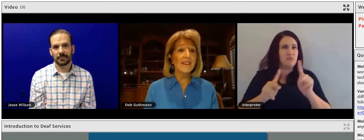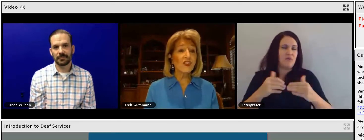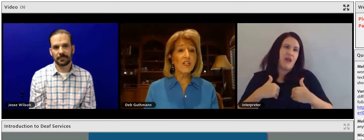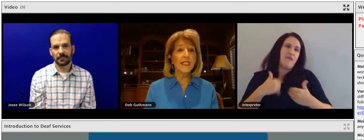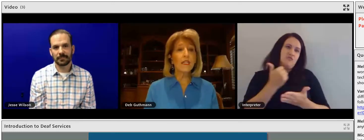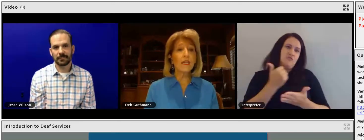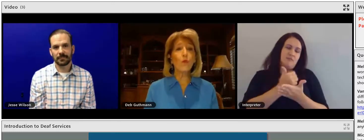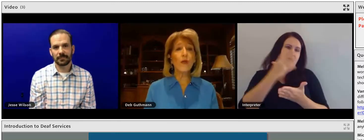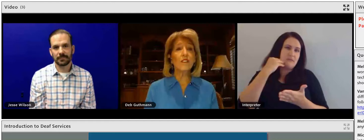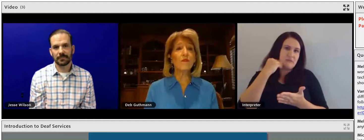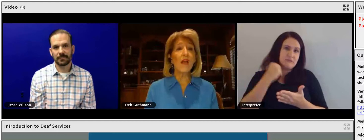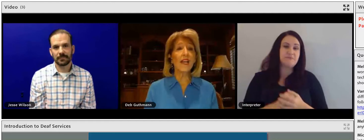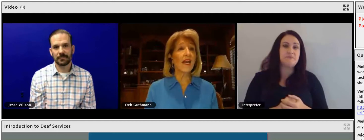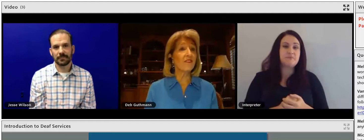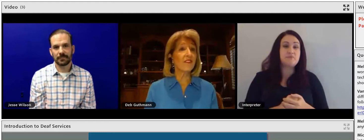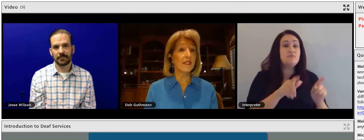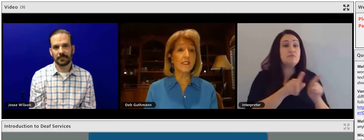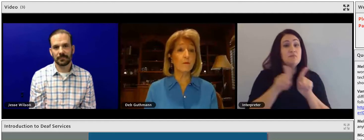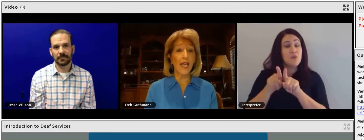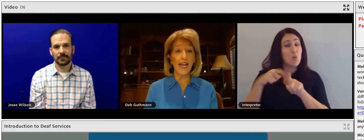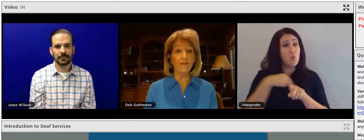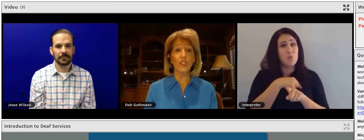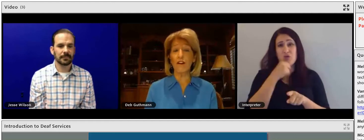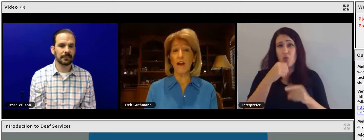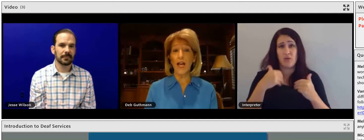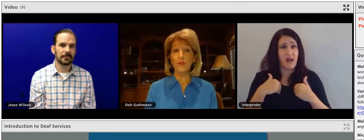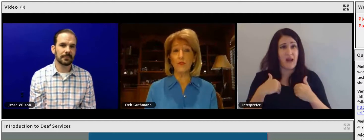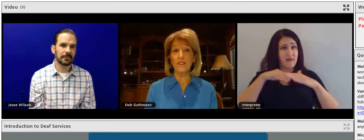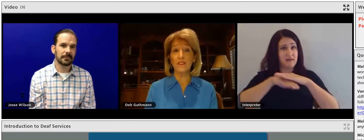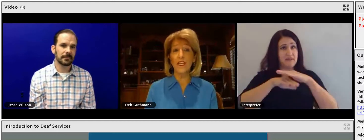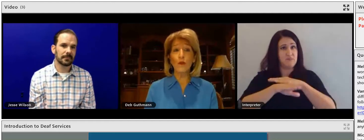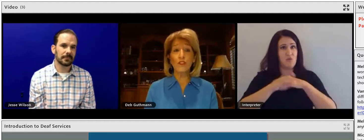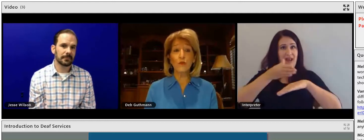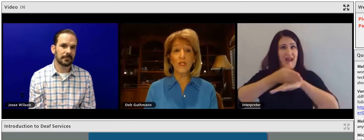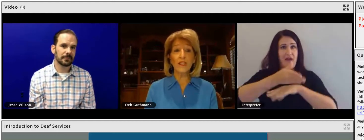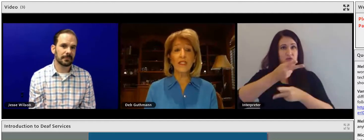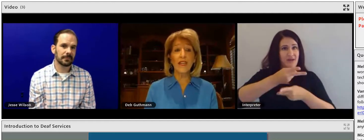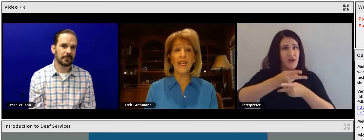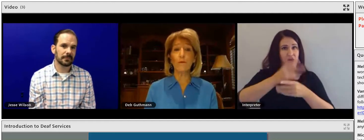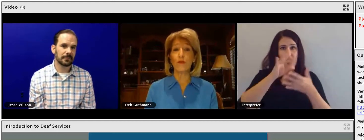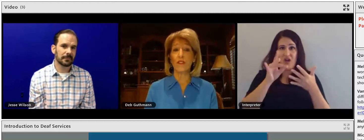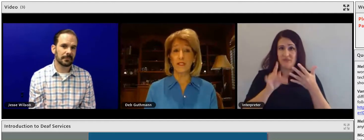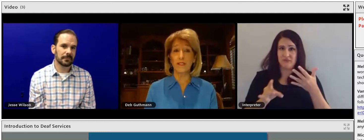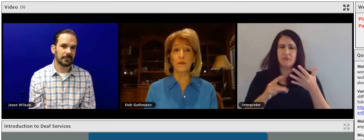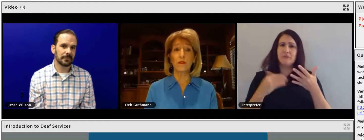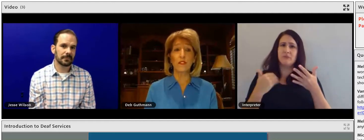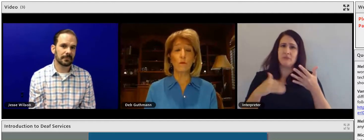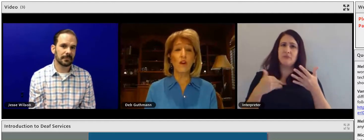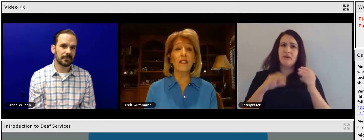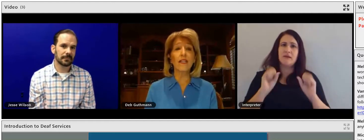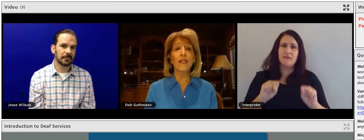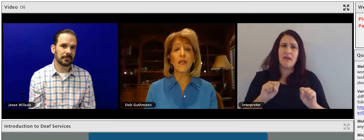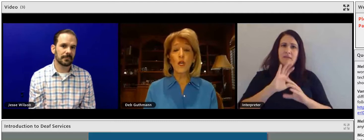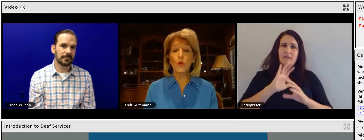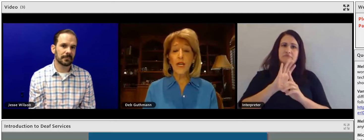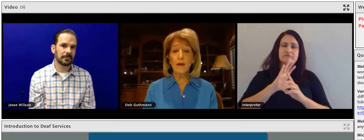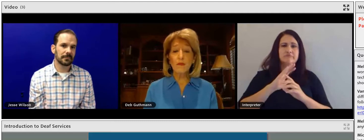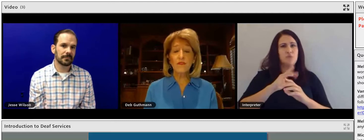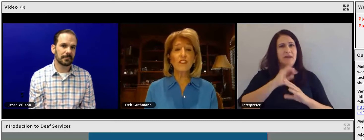experiences. Additionally, we do not have accessible aftercare options, which really can hamper the success